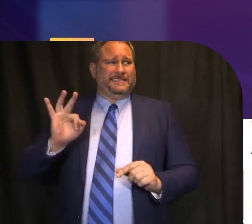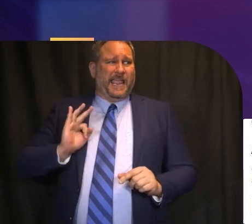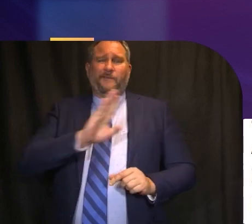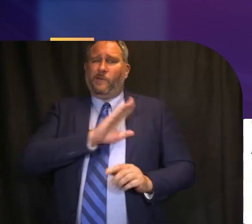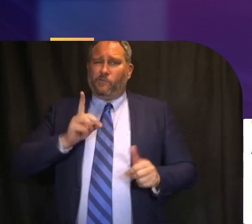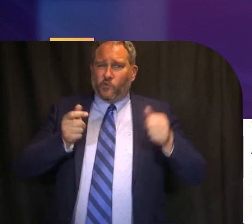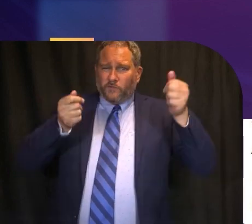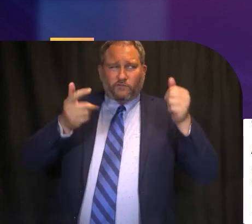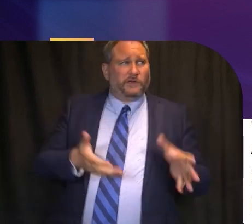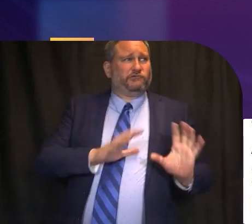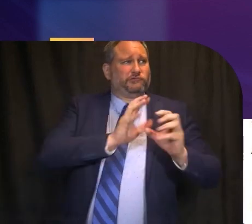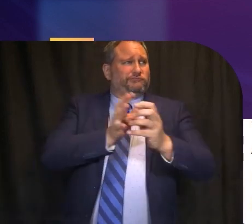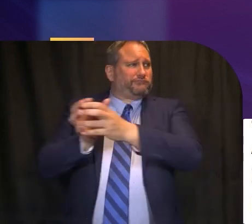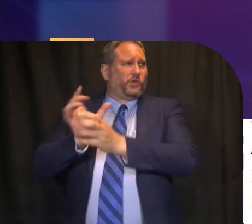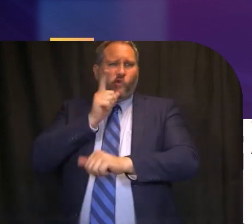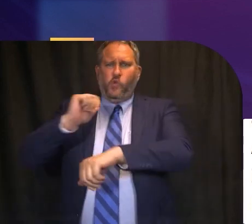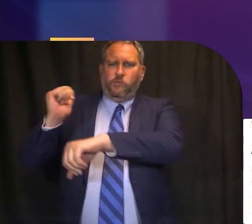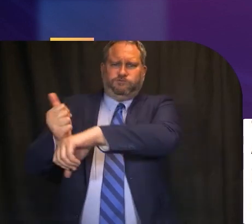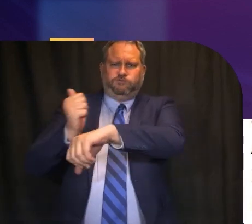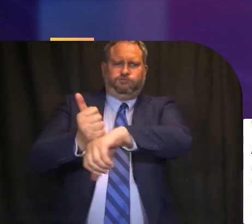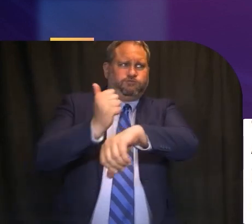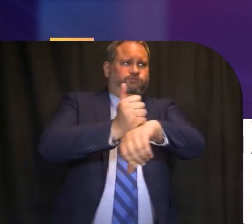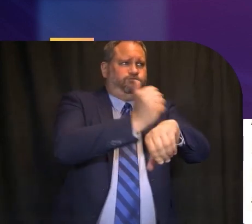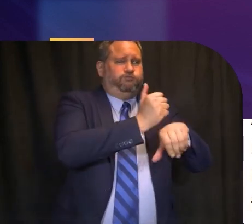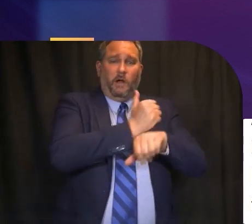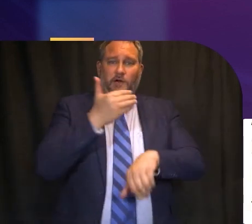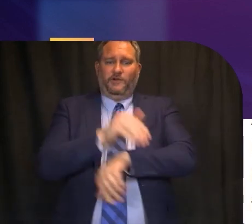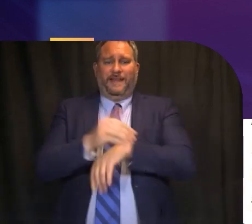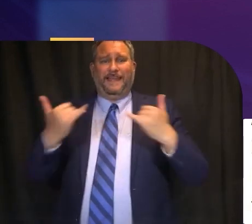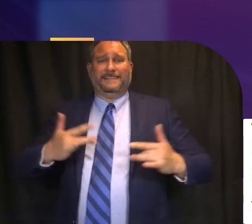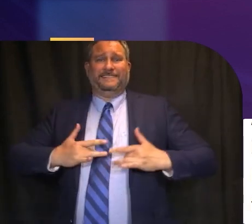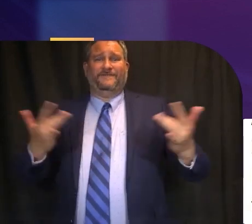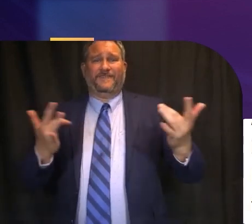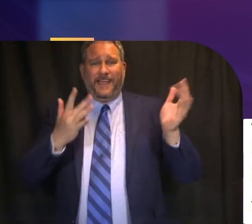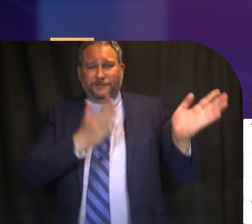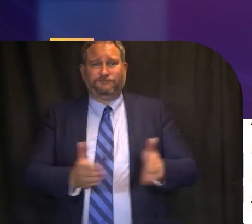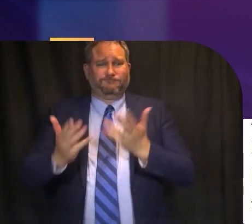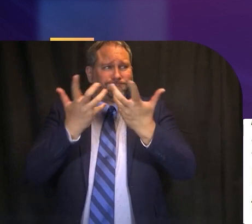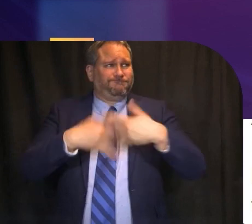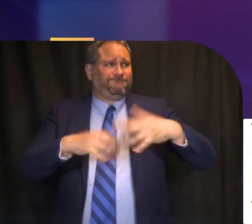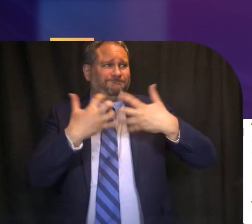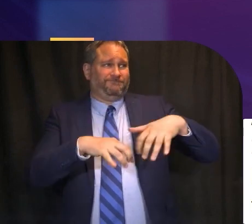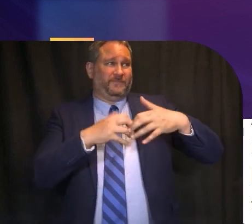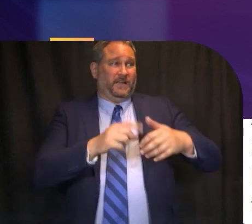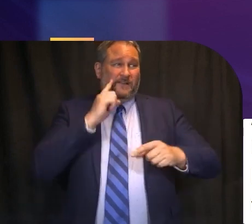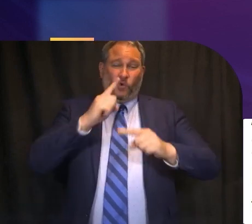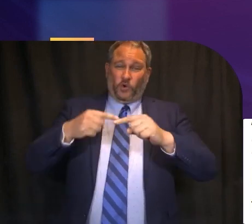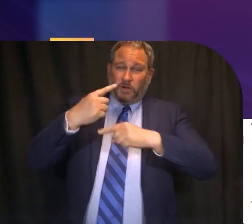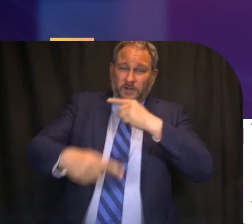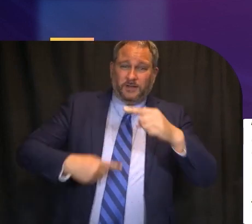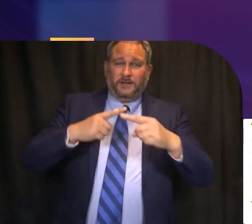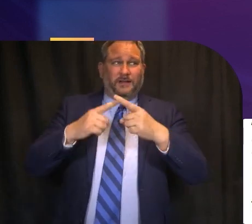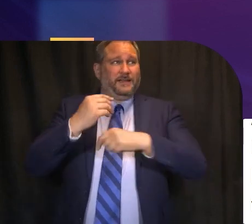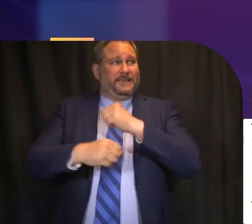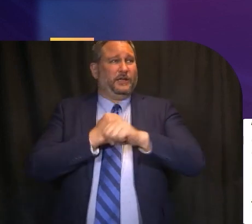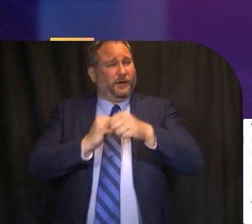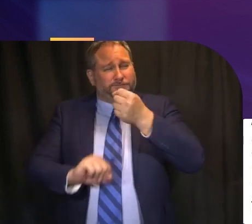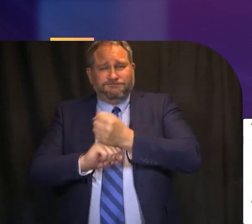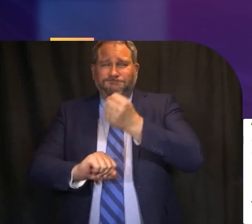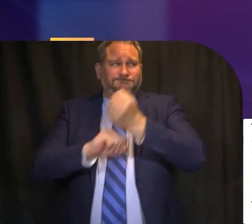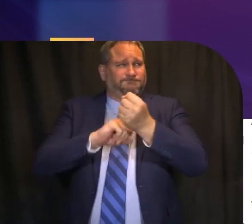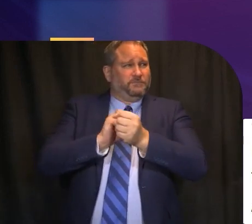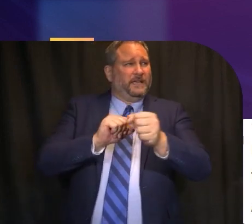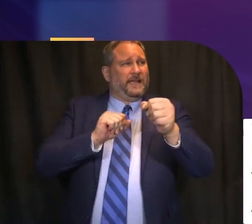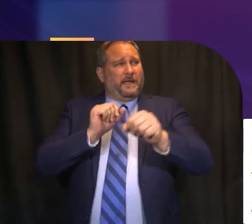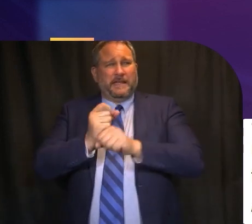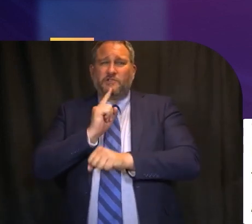work throughout the year to advance advocacy and hard work to make sure that all Americans can participate fully in our